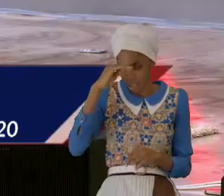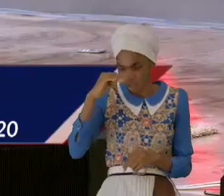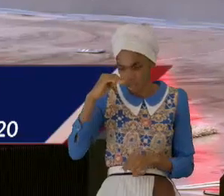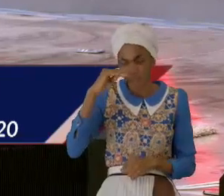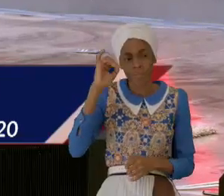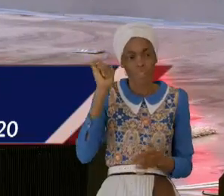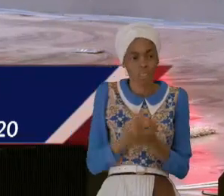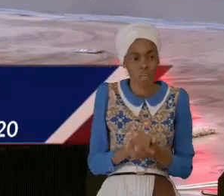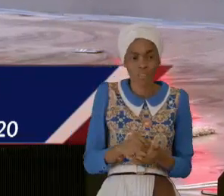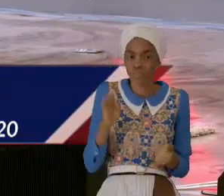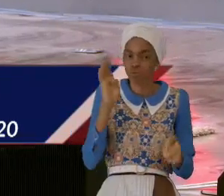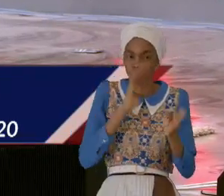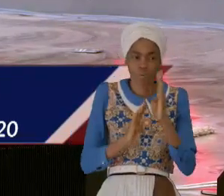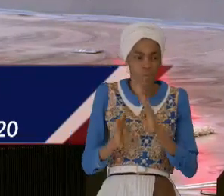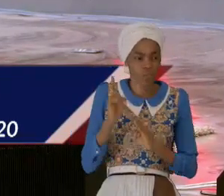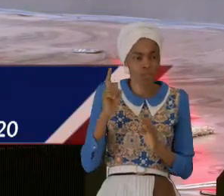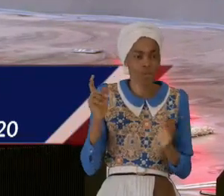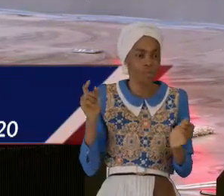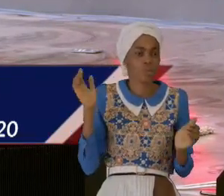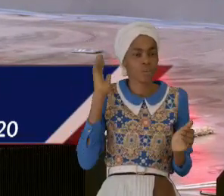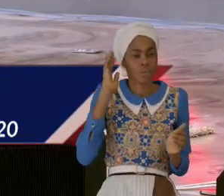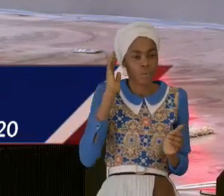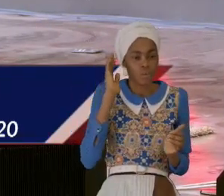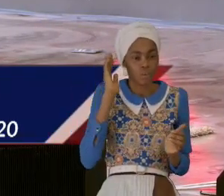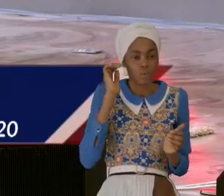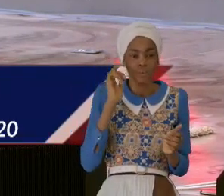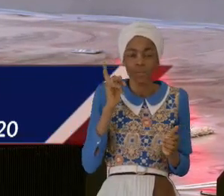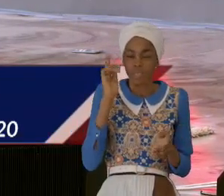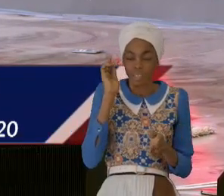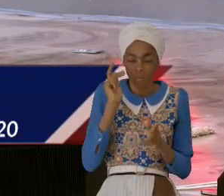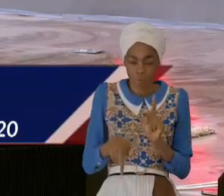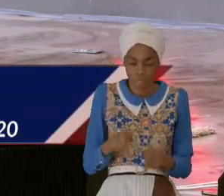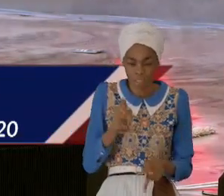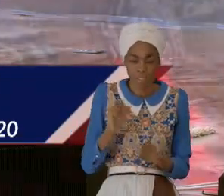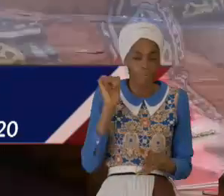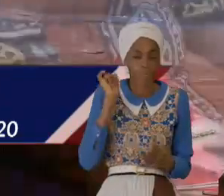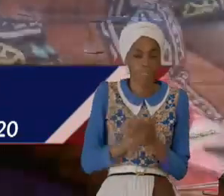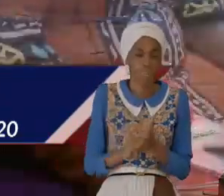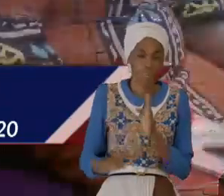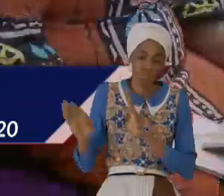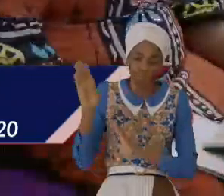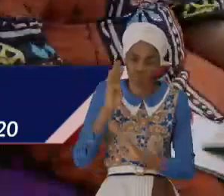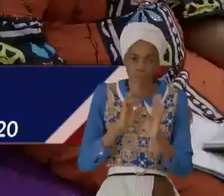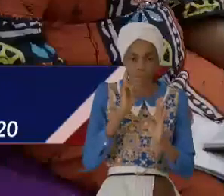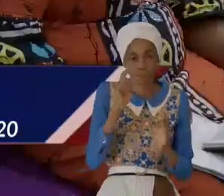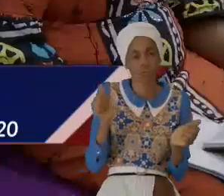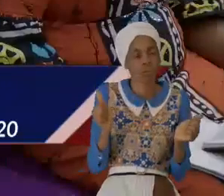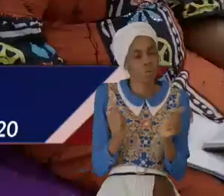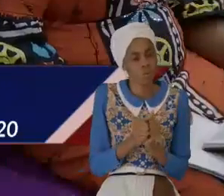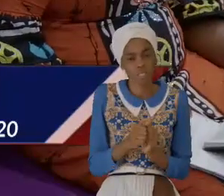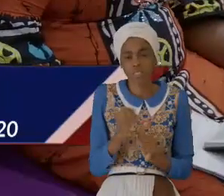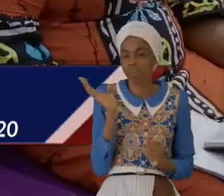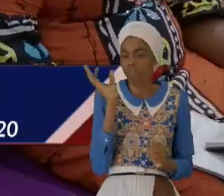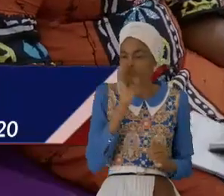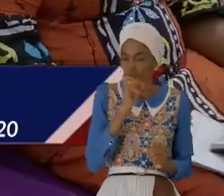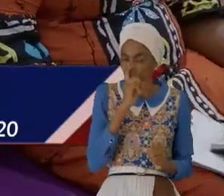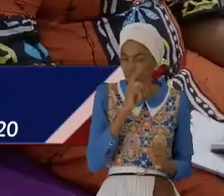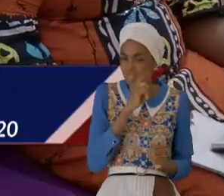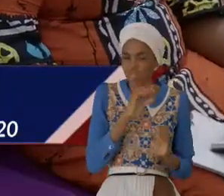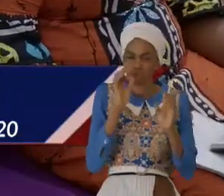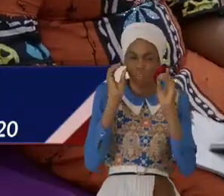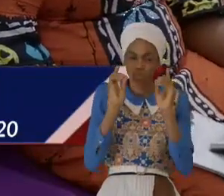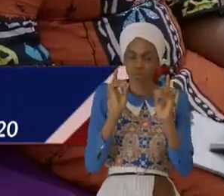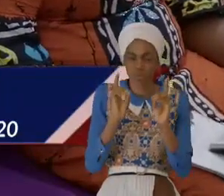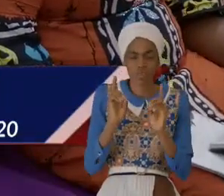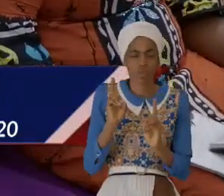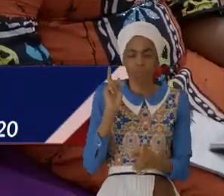with false doctrine, he that troubleth you with circumcision, he that troubleth